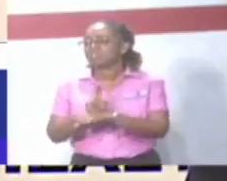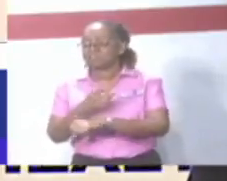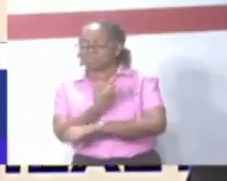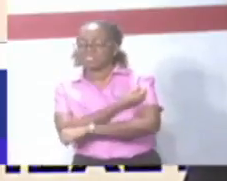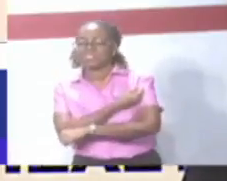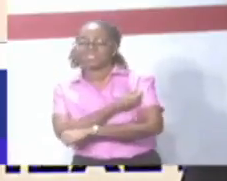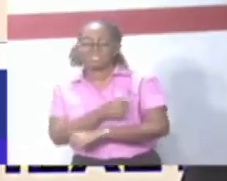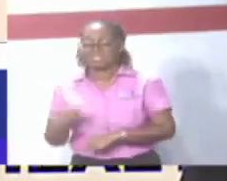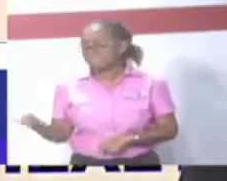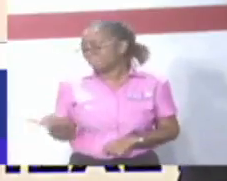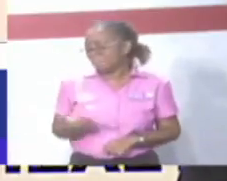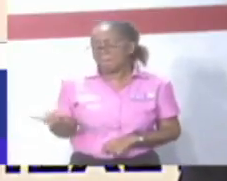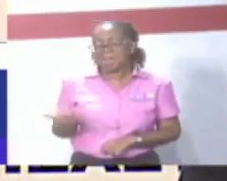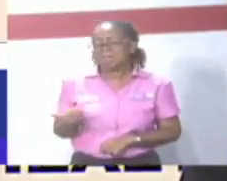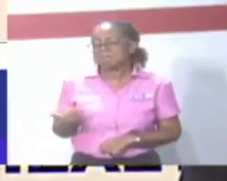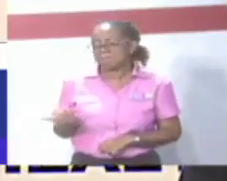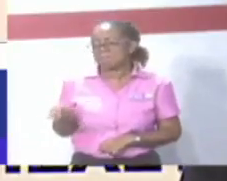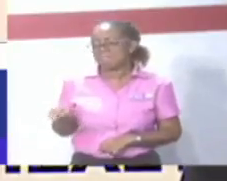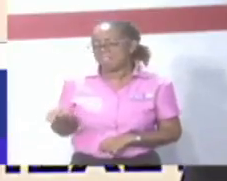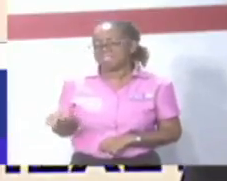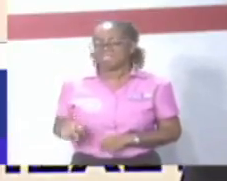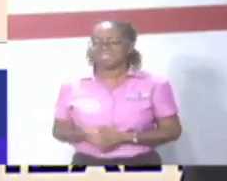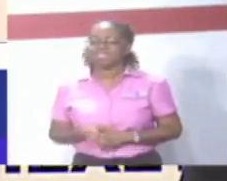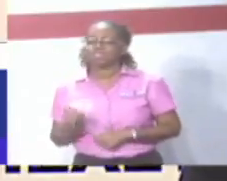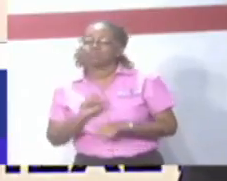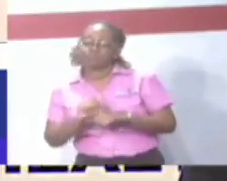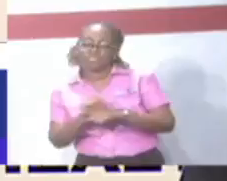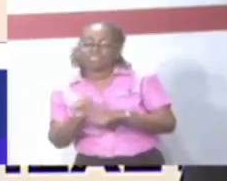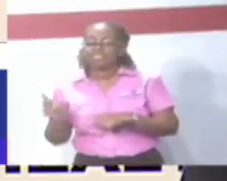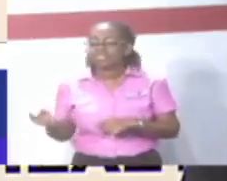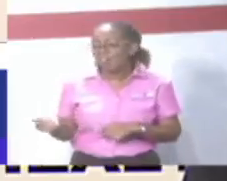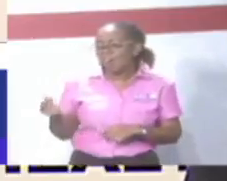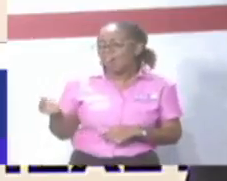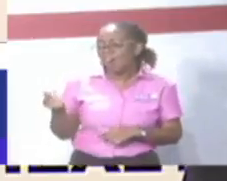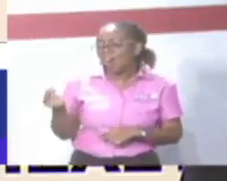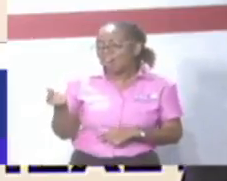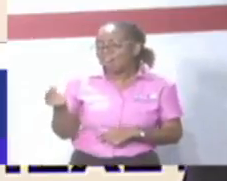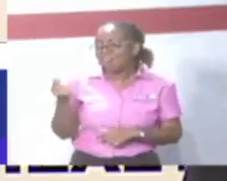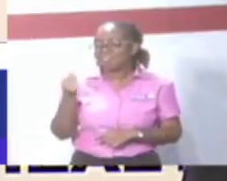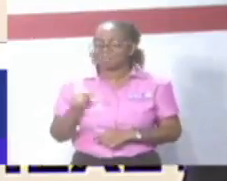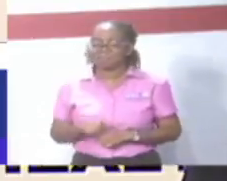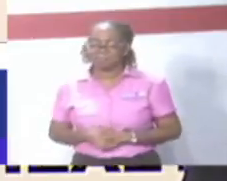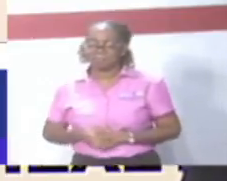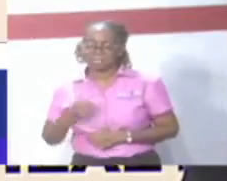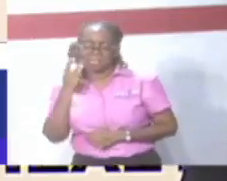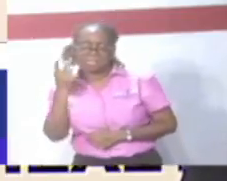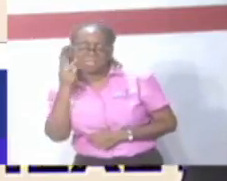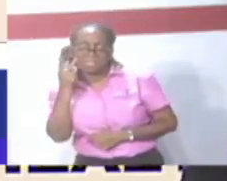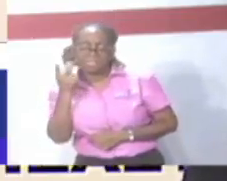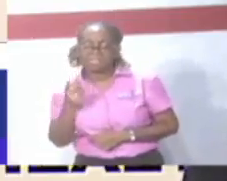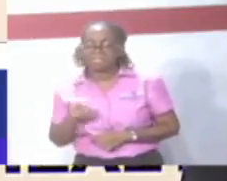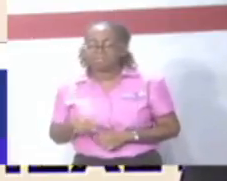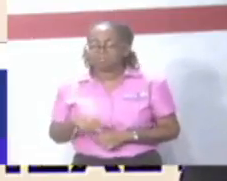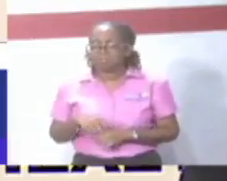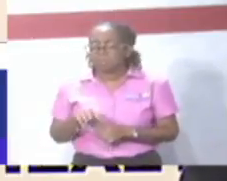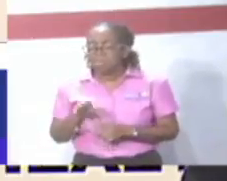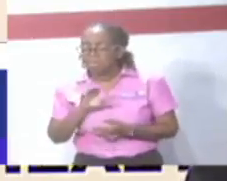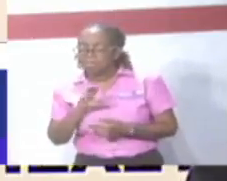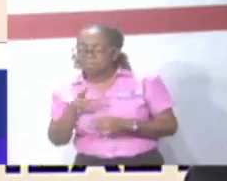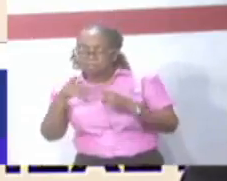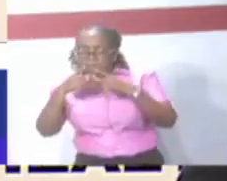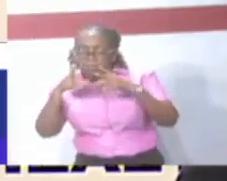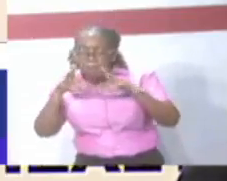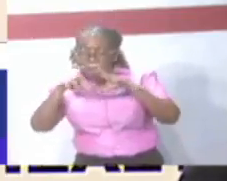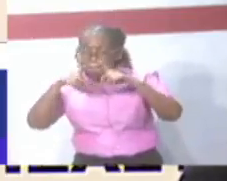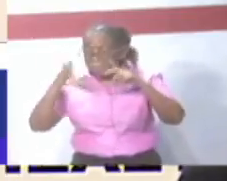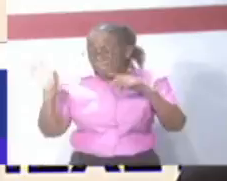a guard dog, a trained dog that's in your yard, right? It's going to see the thief, understand who the thief is, because it knows it's pre-programmed